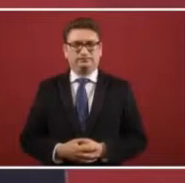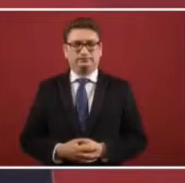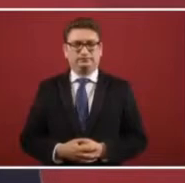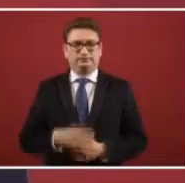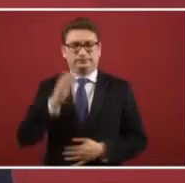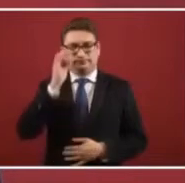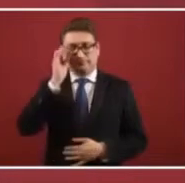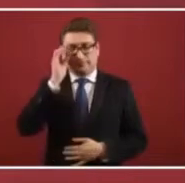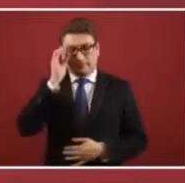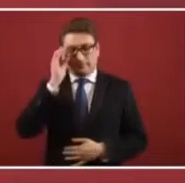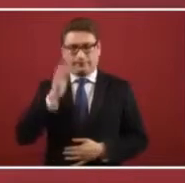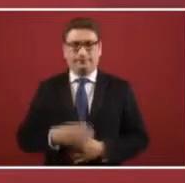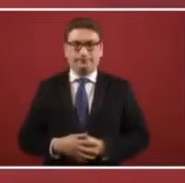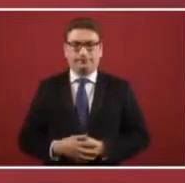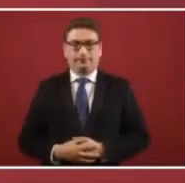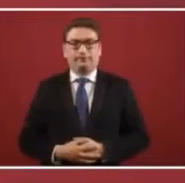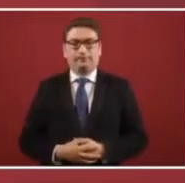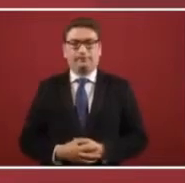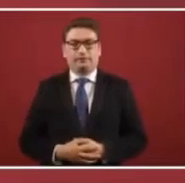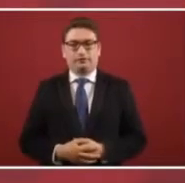burn a library or bookstore,